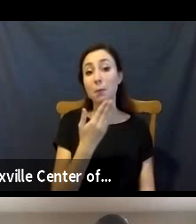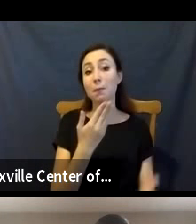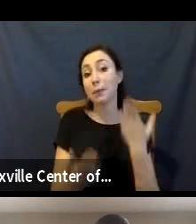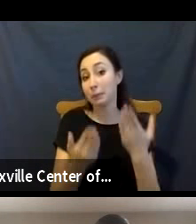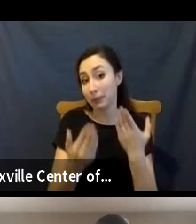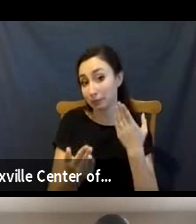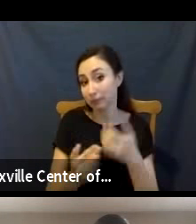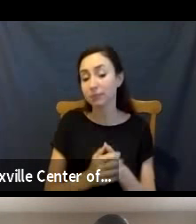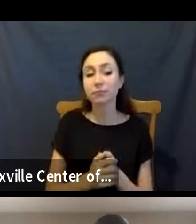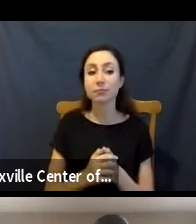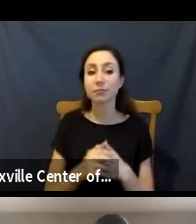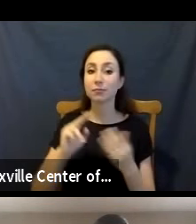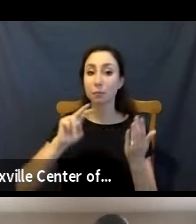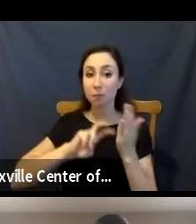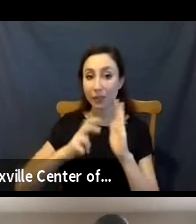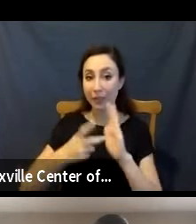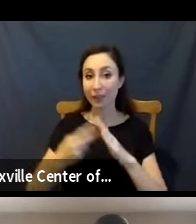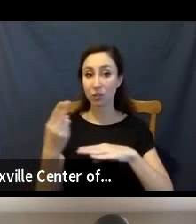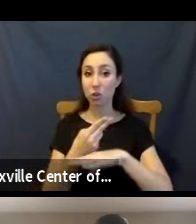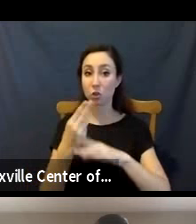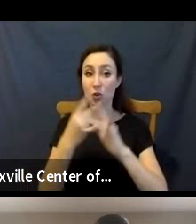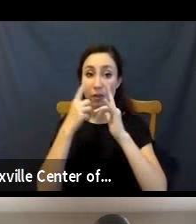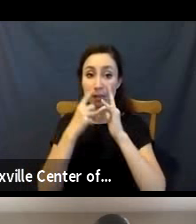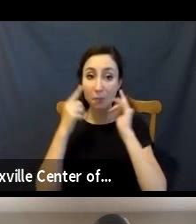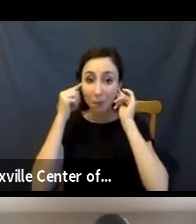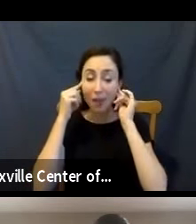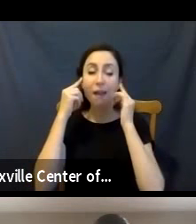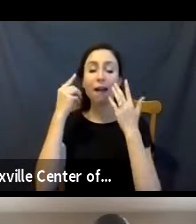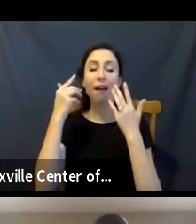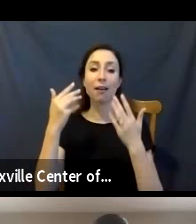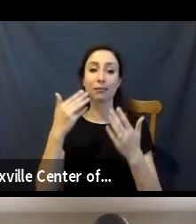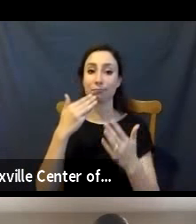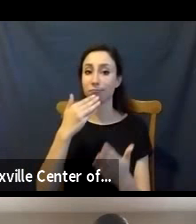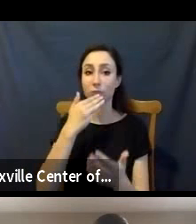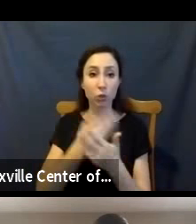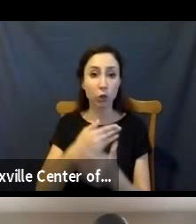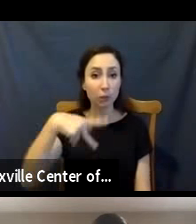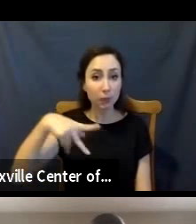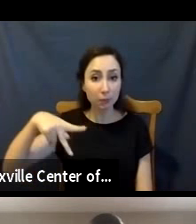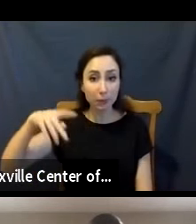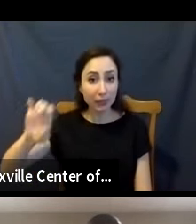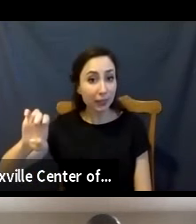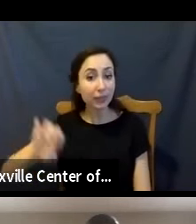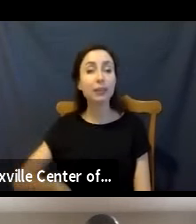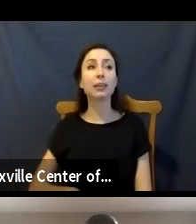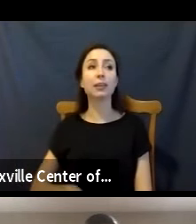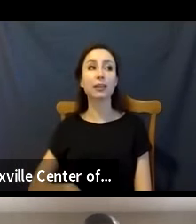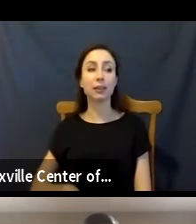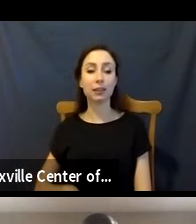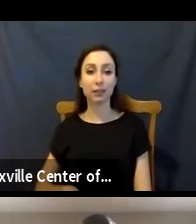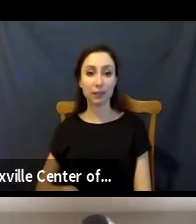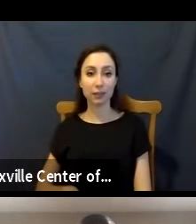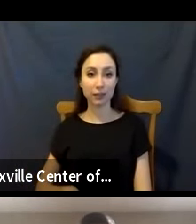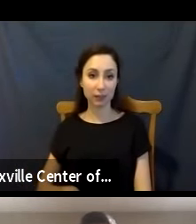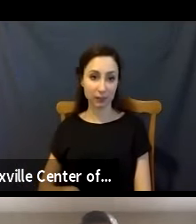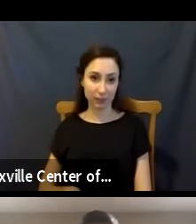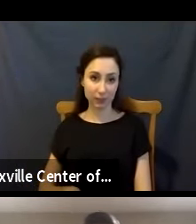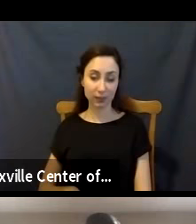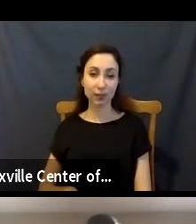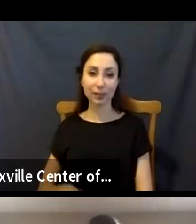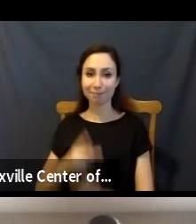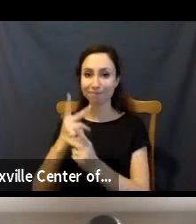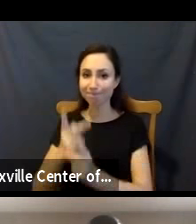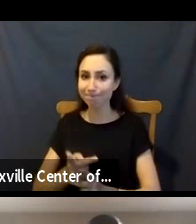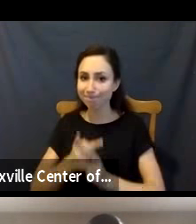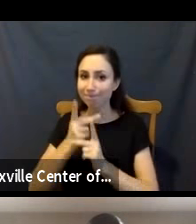the use of masks, the use of effective PPE, and fastidious care by